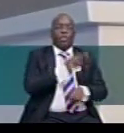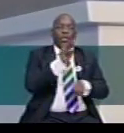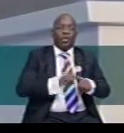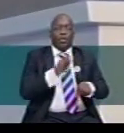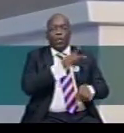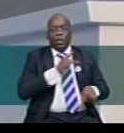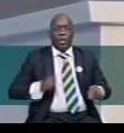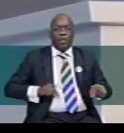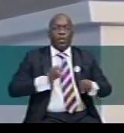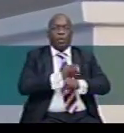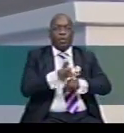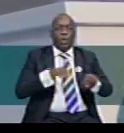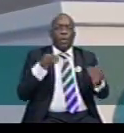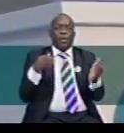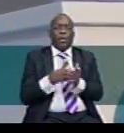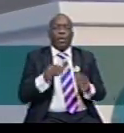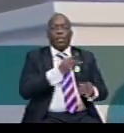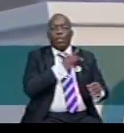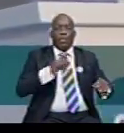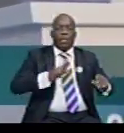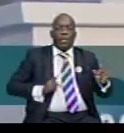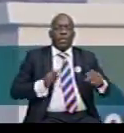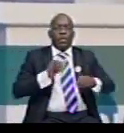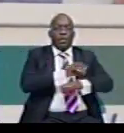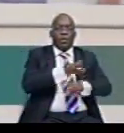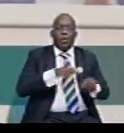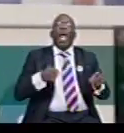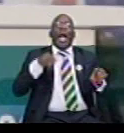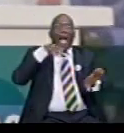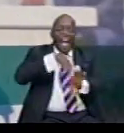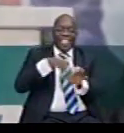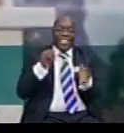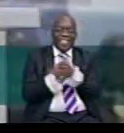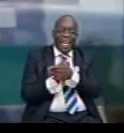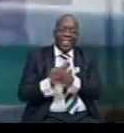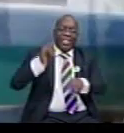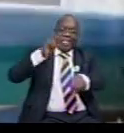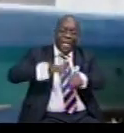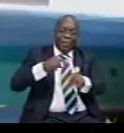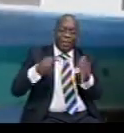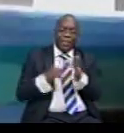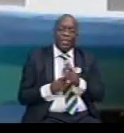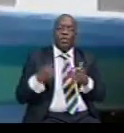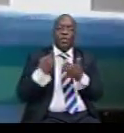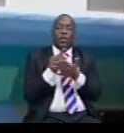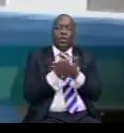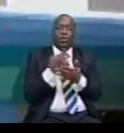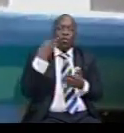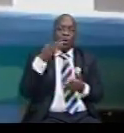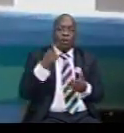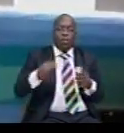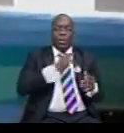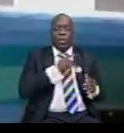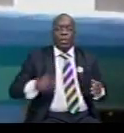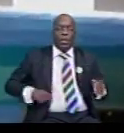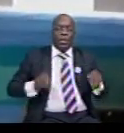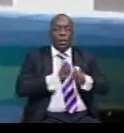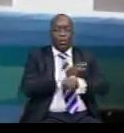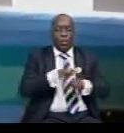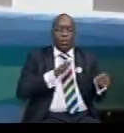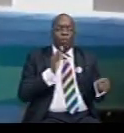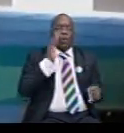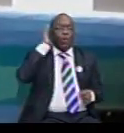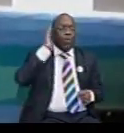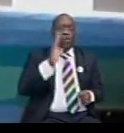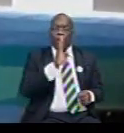such a time, it says, this gospel of the kingdom shall